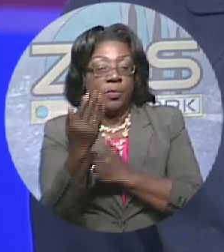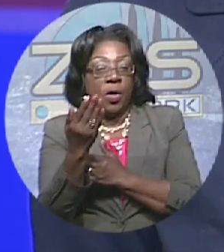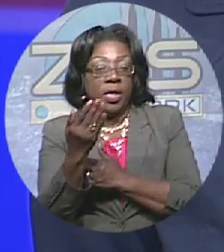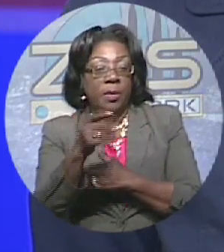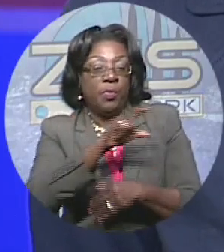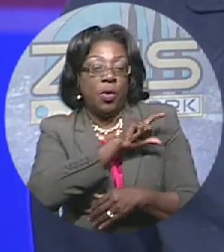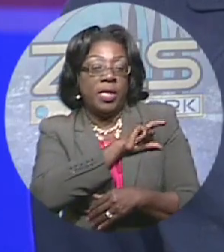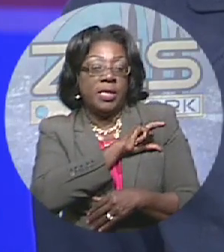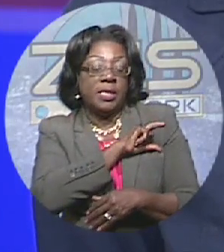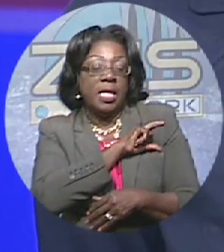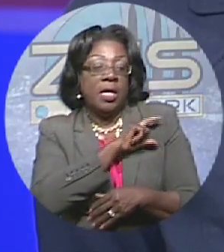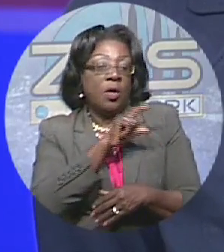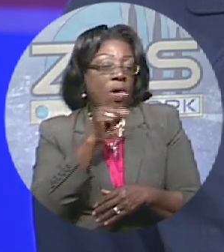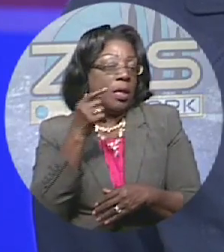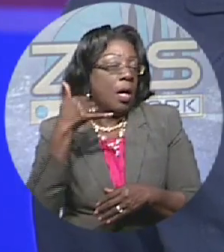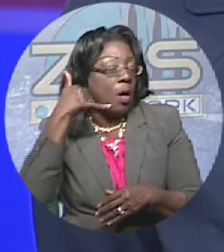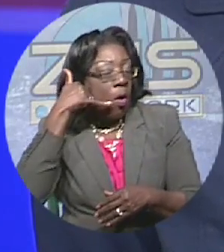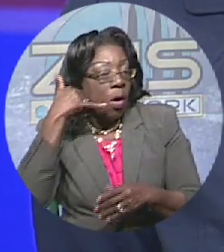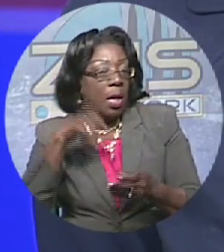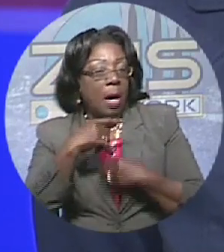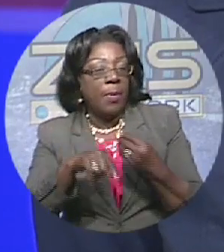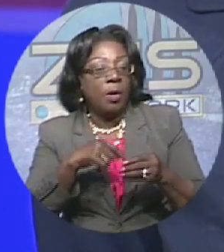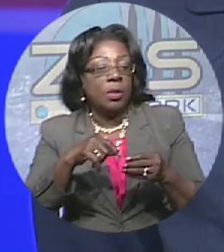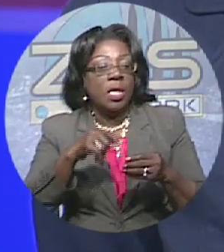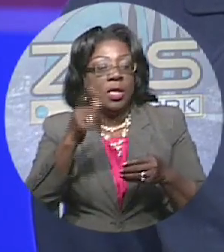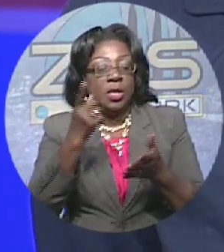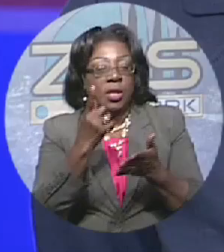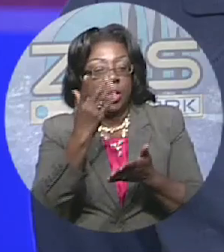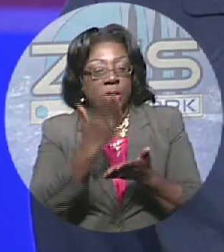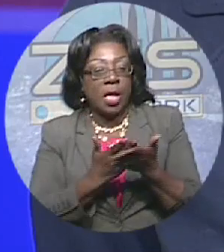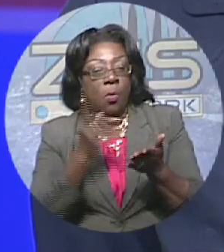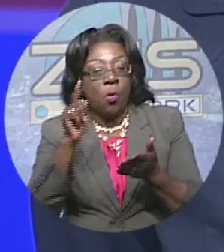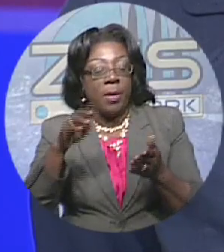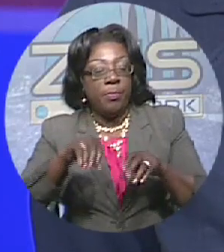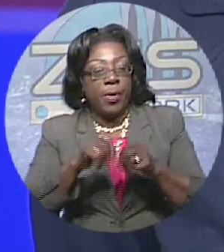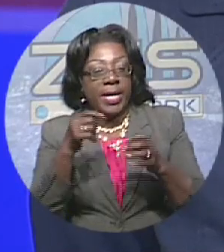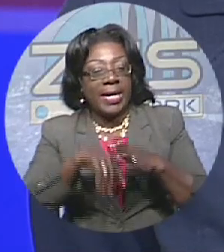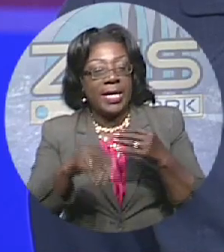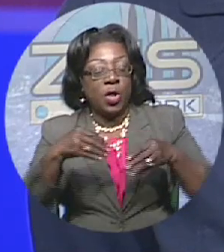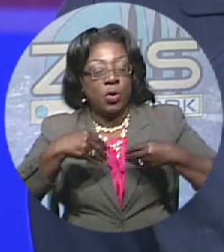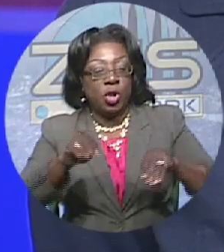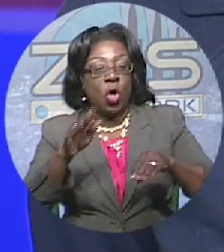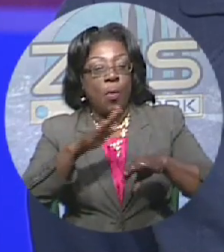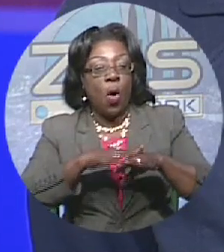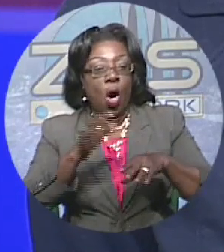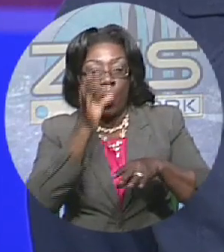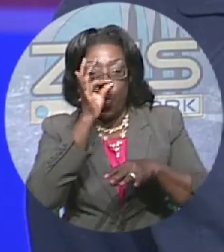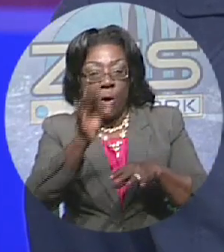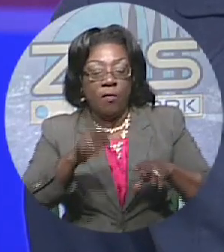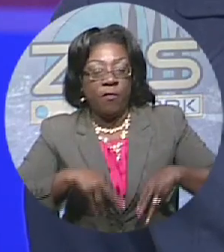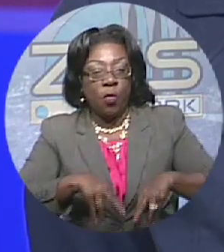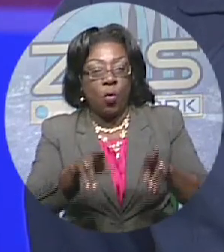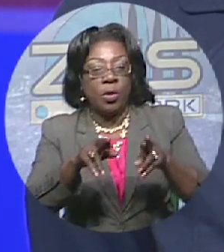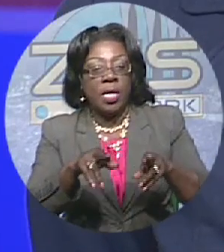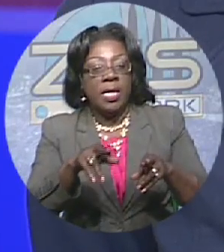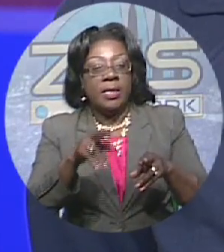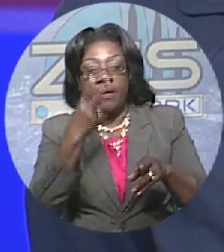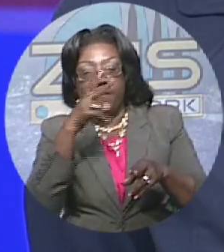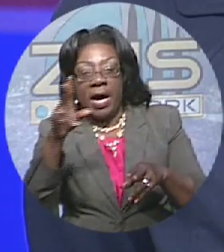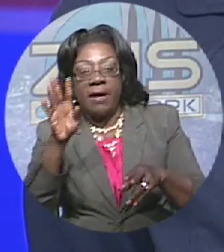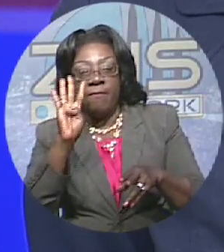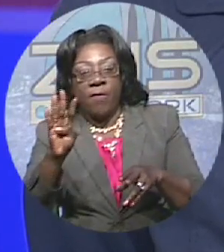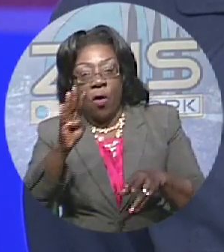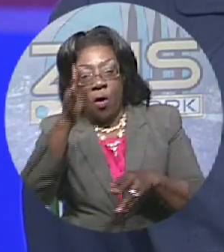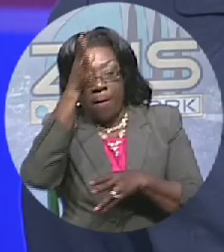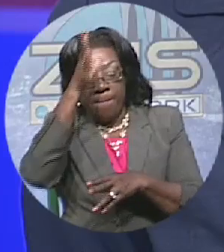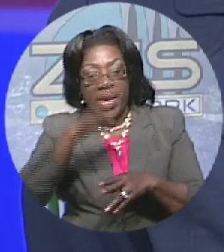of a shop break-in in progress on Wolf Road. When police arrived, they observed 4 males fleeing from a store with firearms. A chase